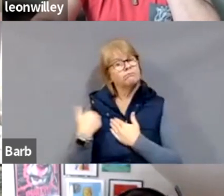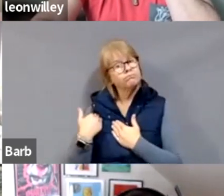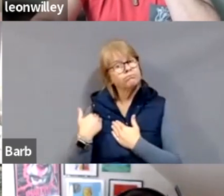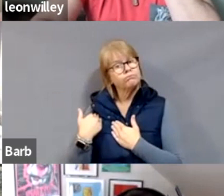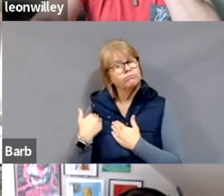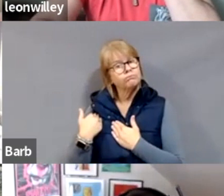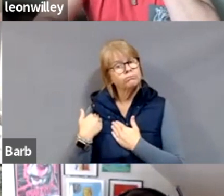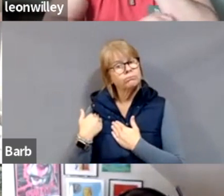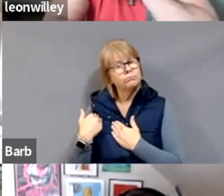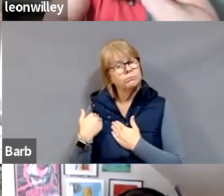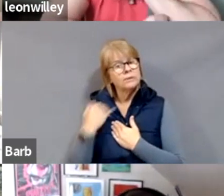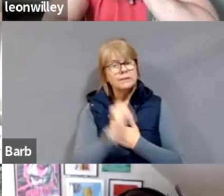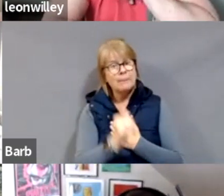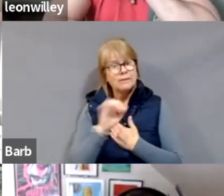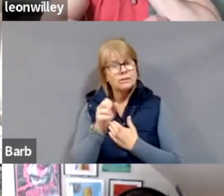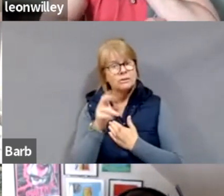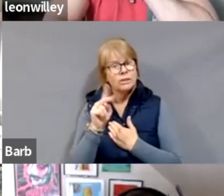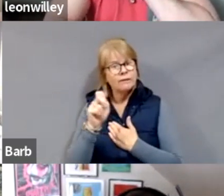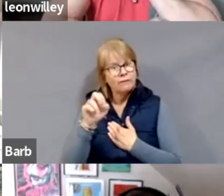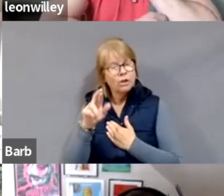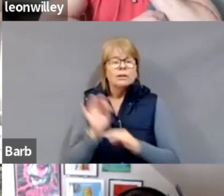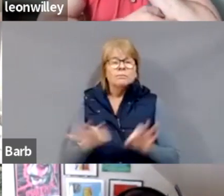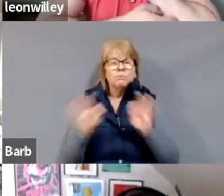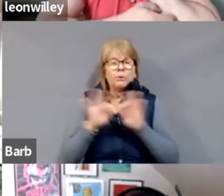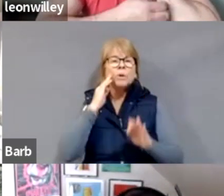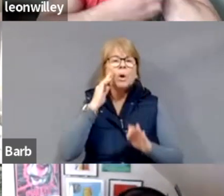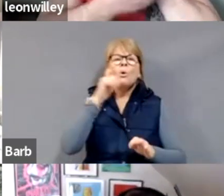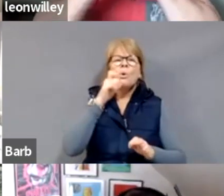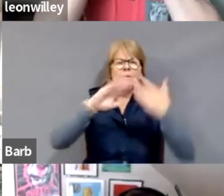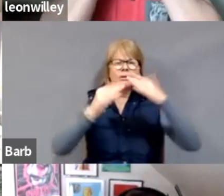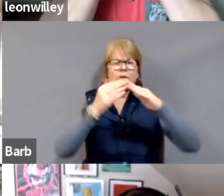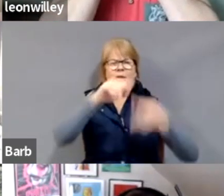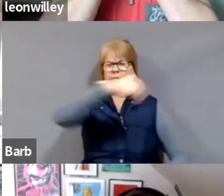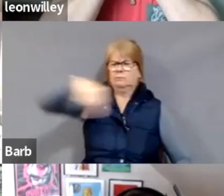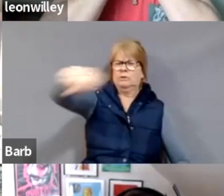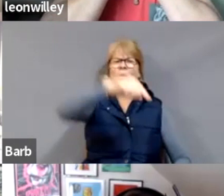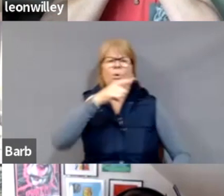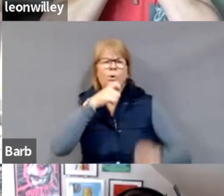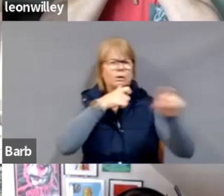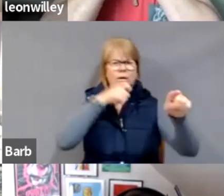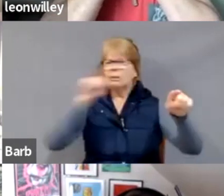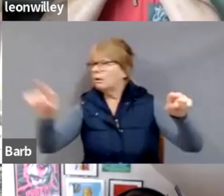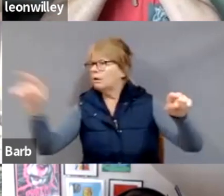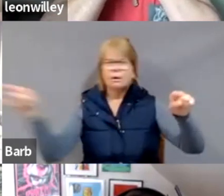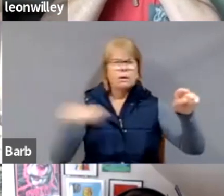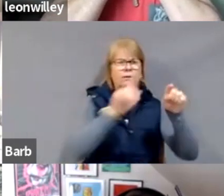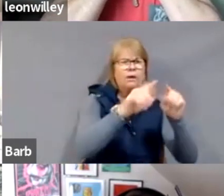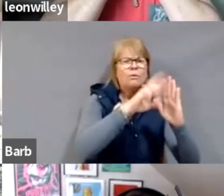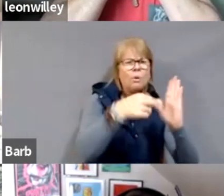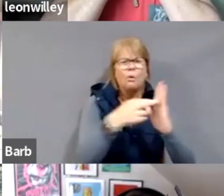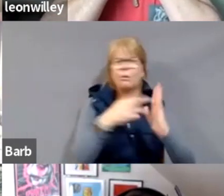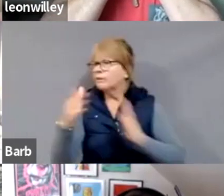like Jennifer said, to know the community here, to know who is who and who does what and who's interested in what.